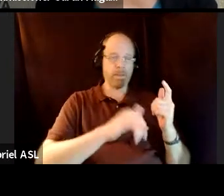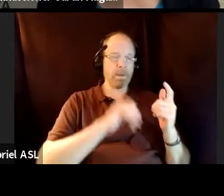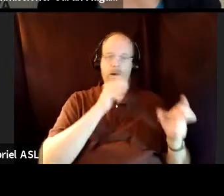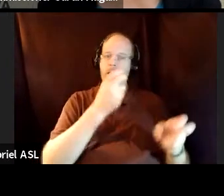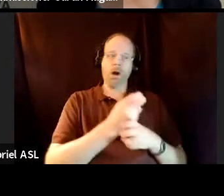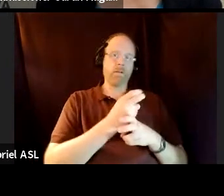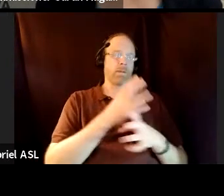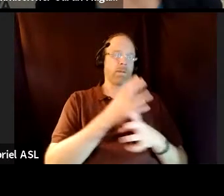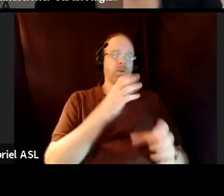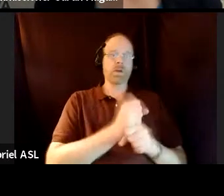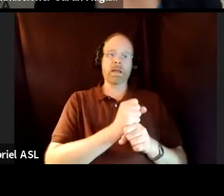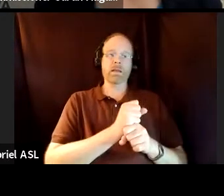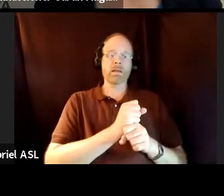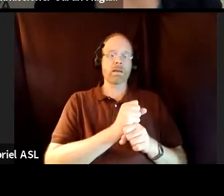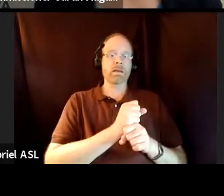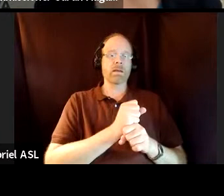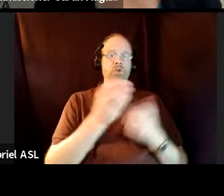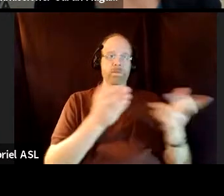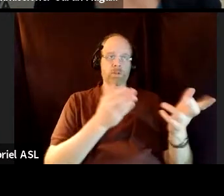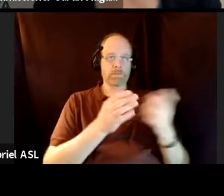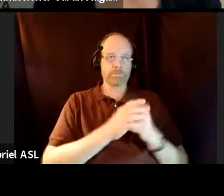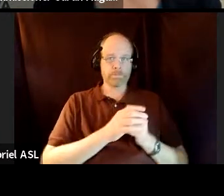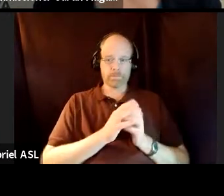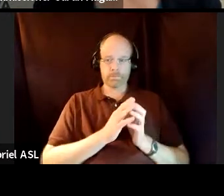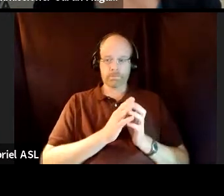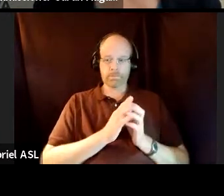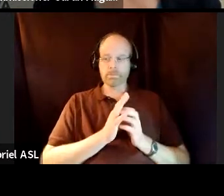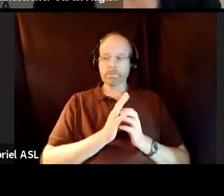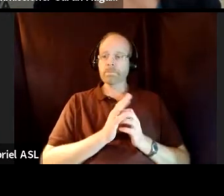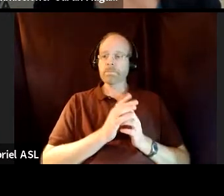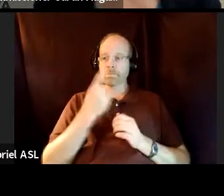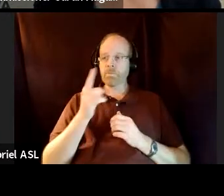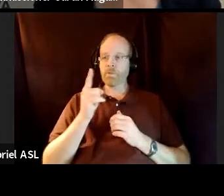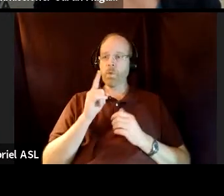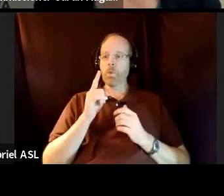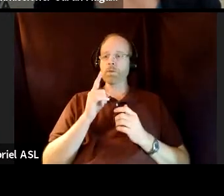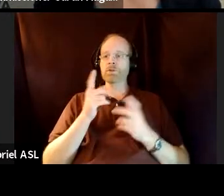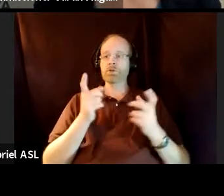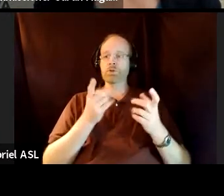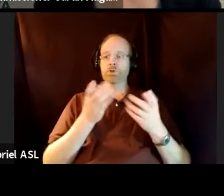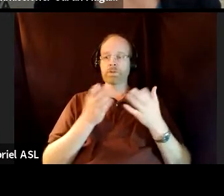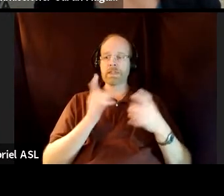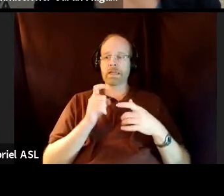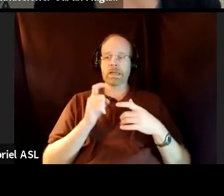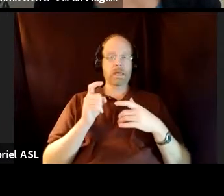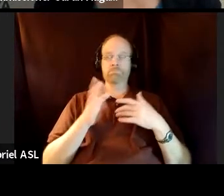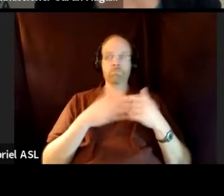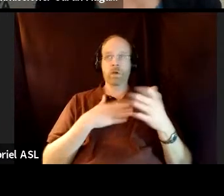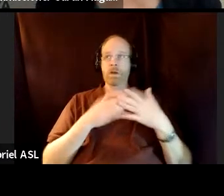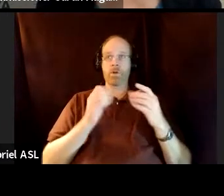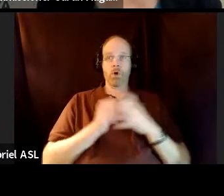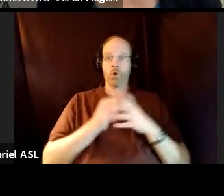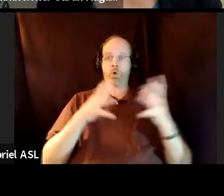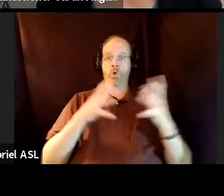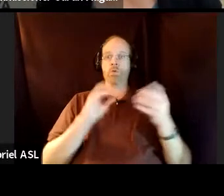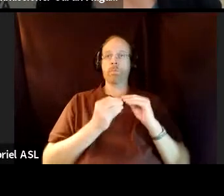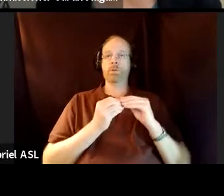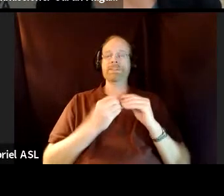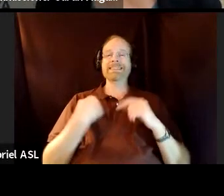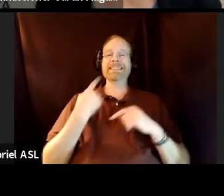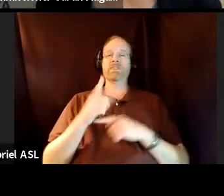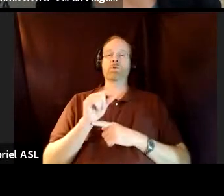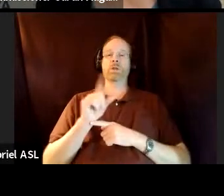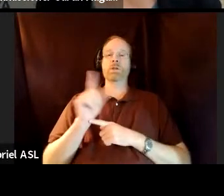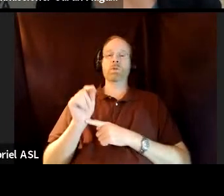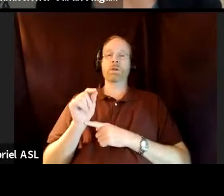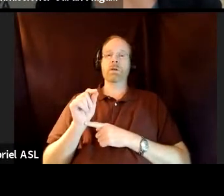them to get to for the services. Now, regardless of the growth figures since 2020, the homeless by